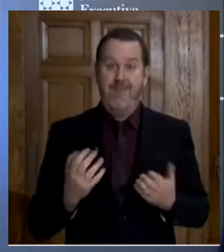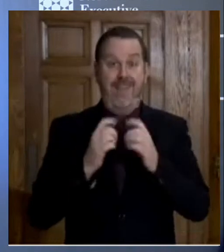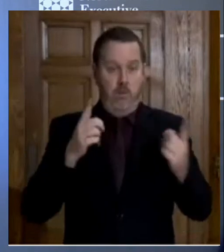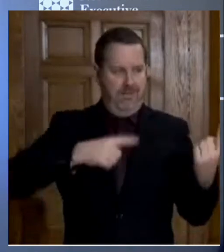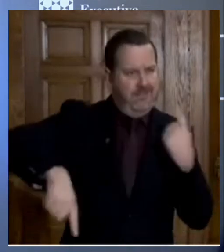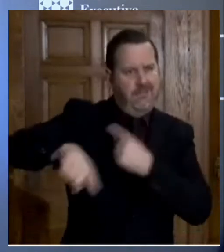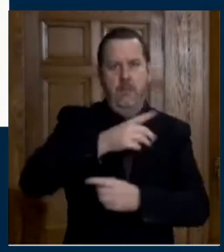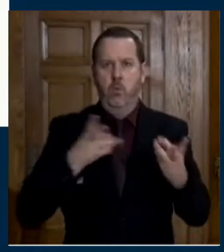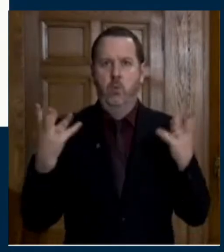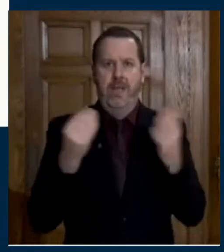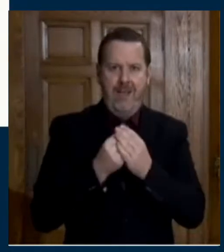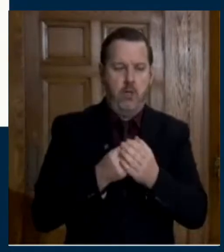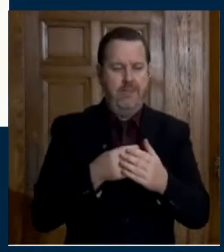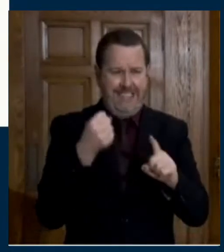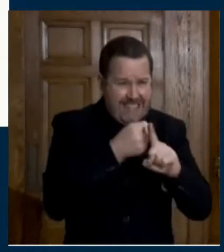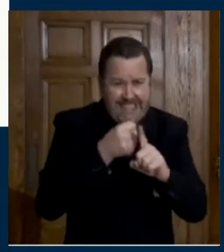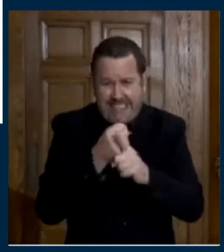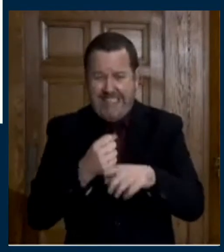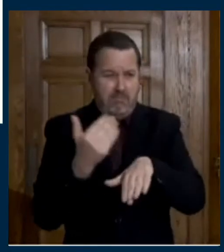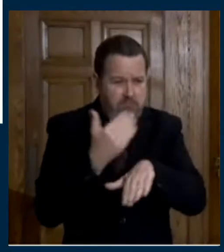but we still have a long way to go.